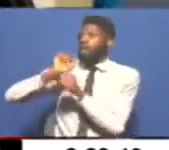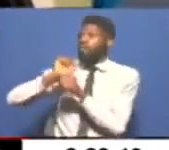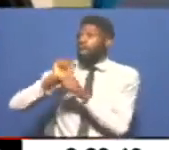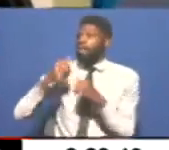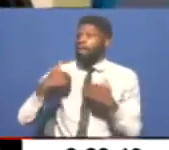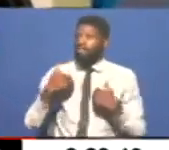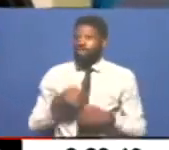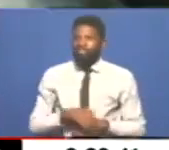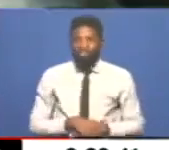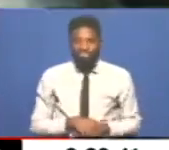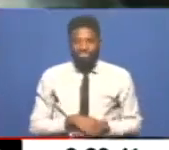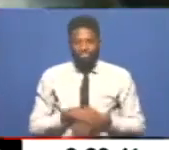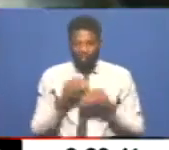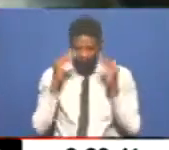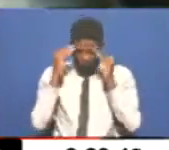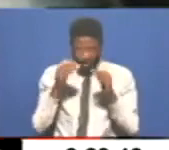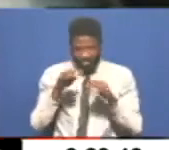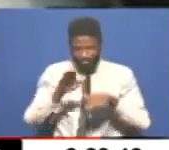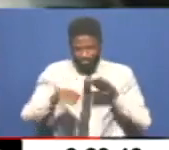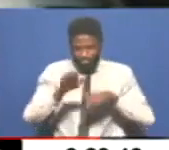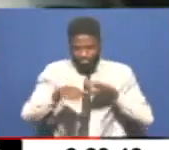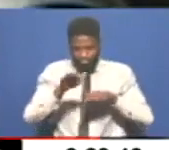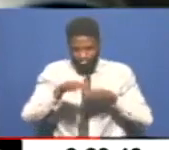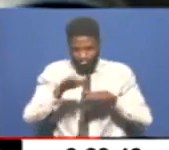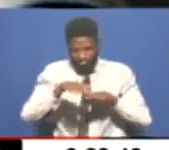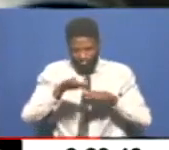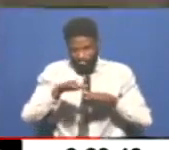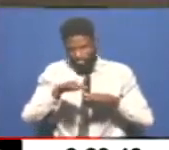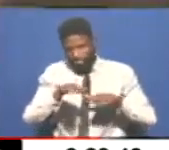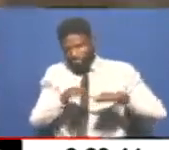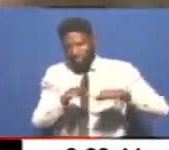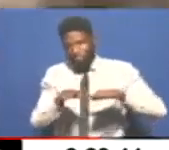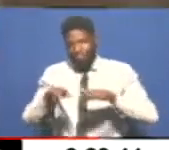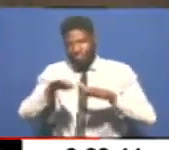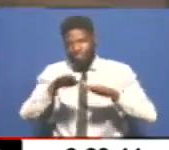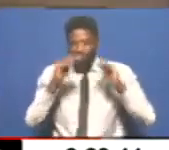Eyes on the sewing machines, their biggest weapon, focus.